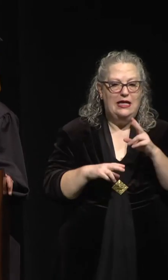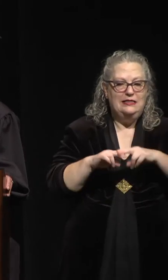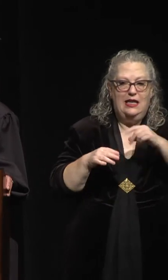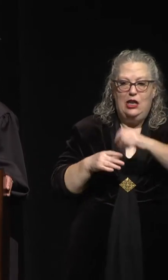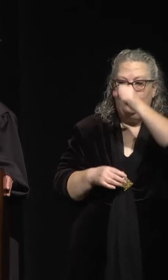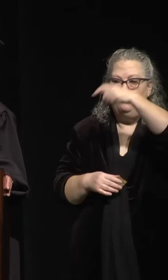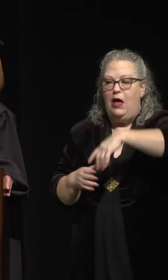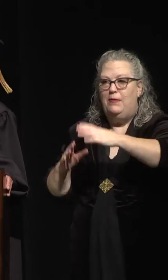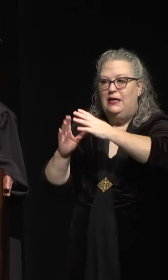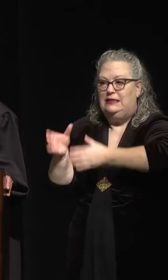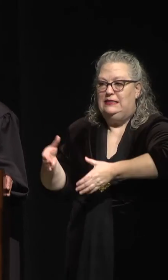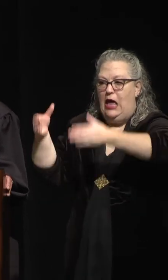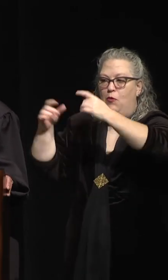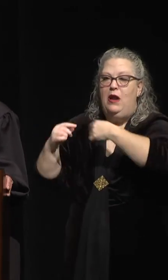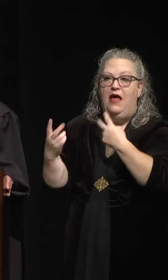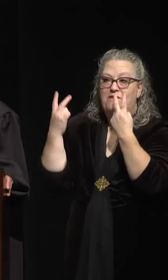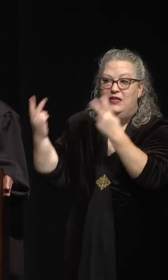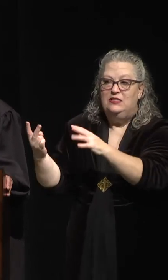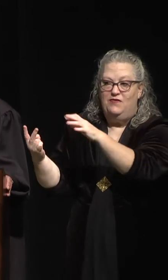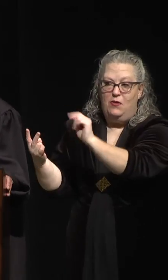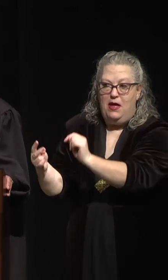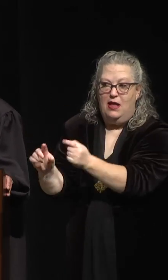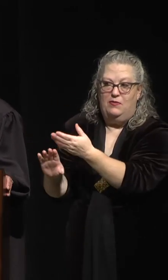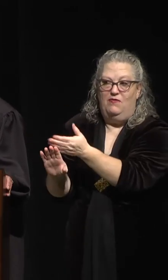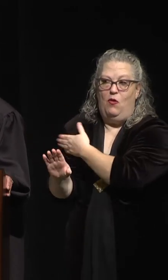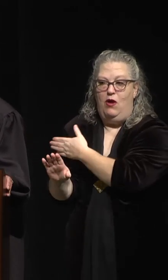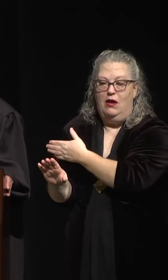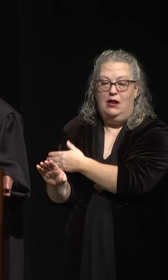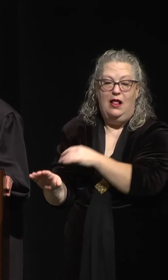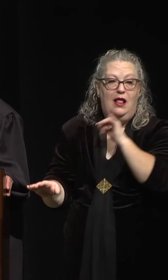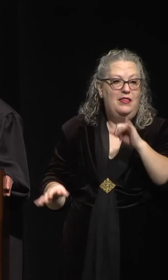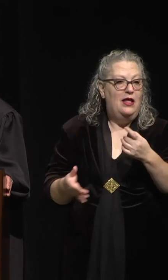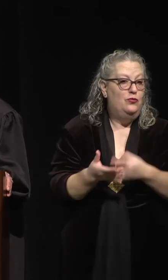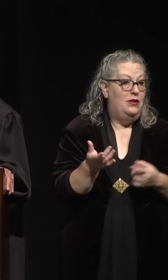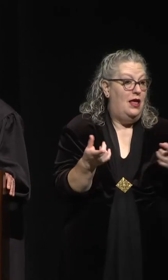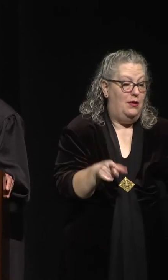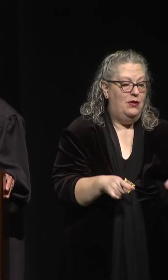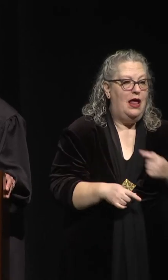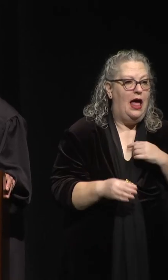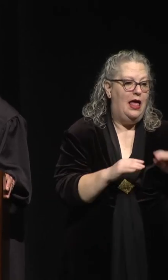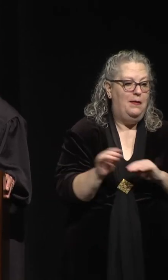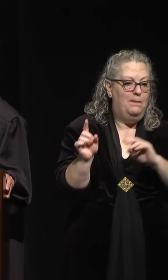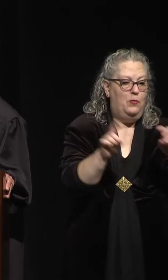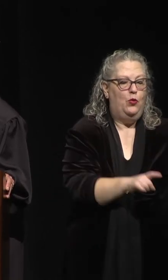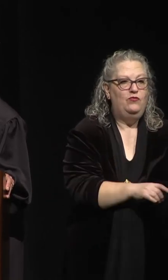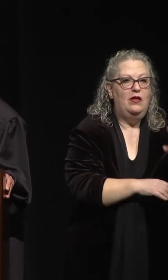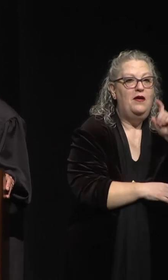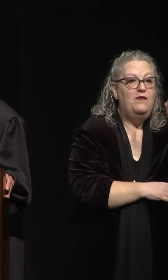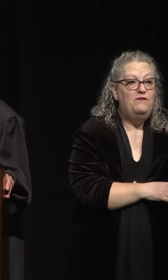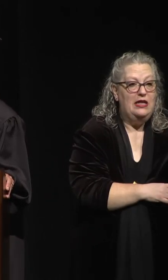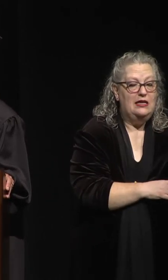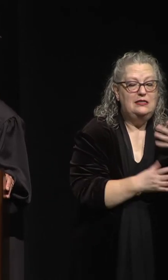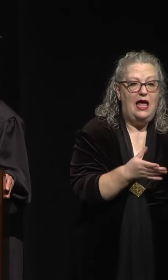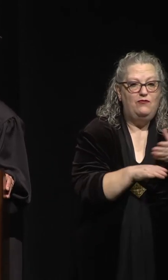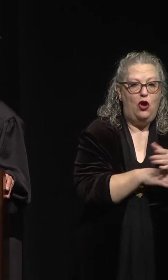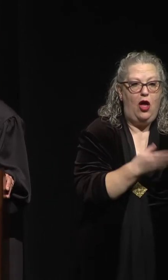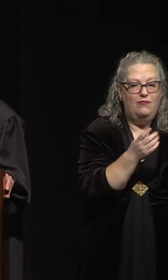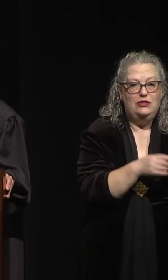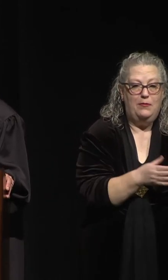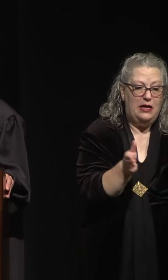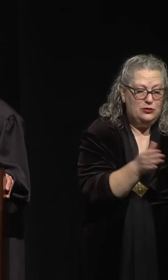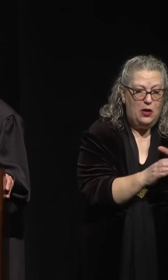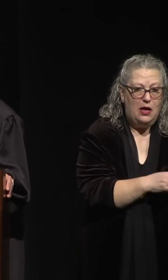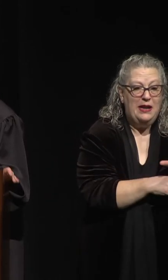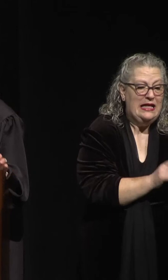tower when I was visiting Vermont. And that's what happened. I moved to Phoenix after I was offered a job by a small company